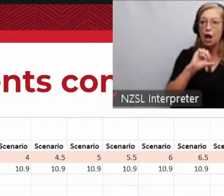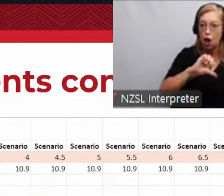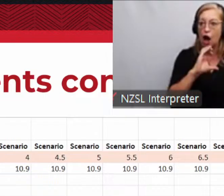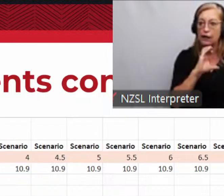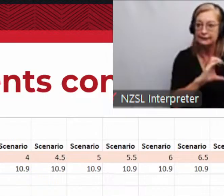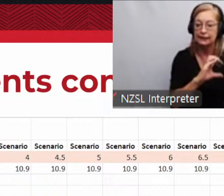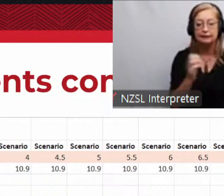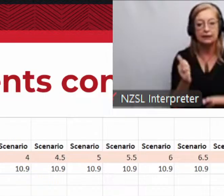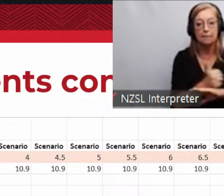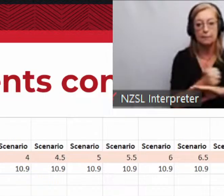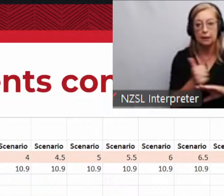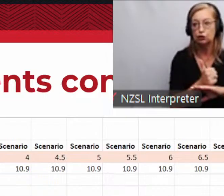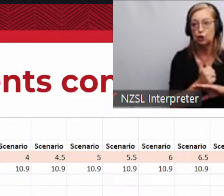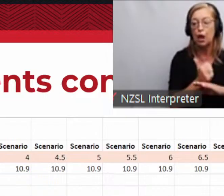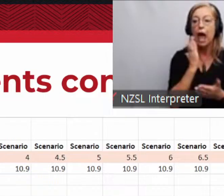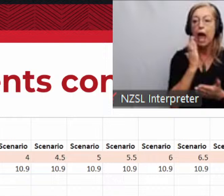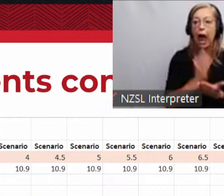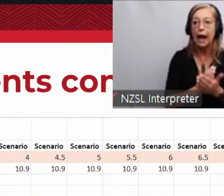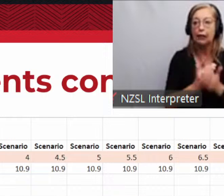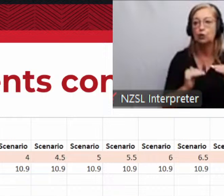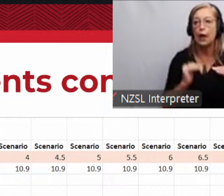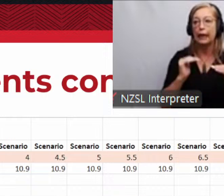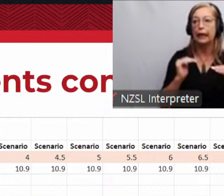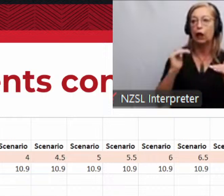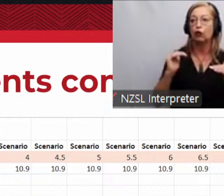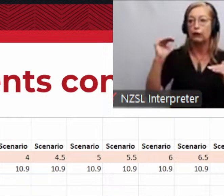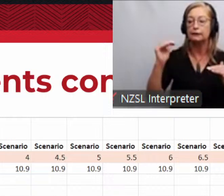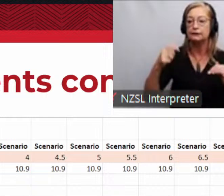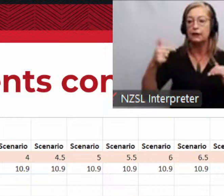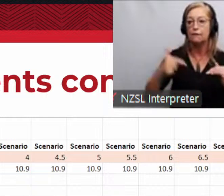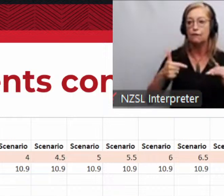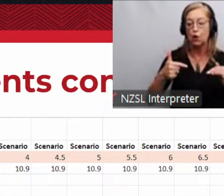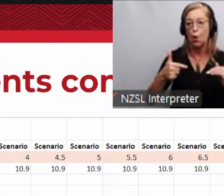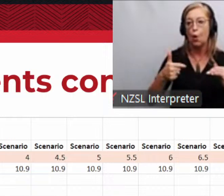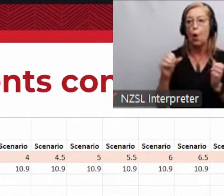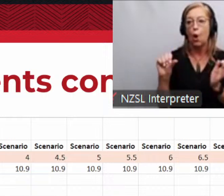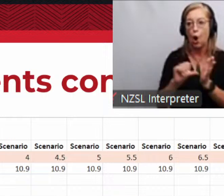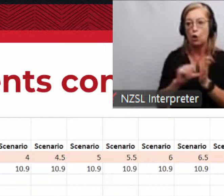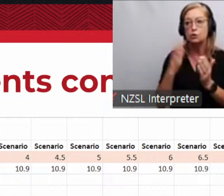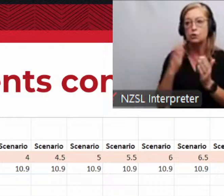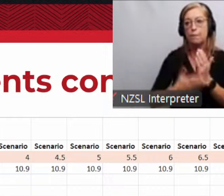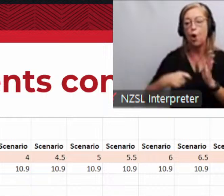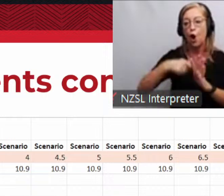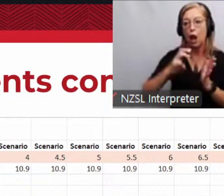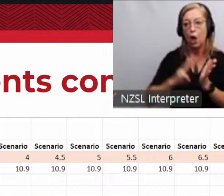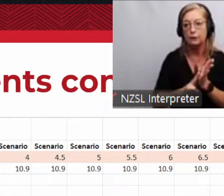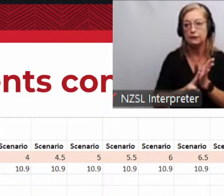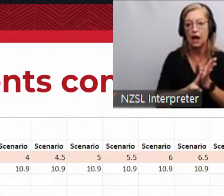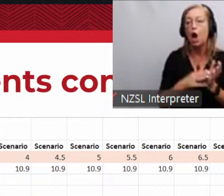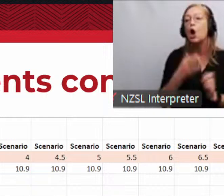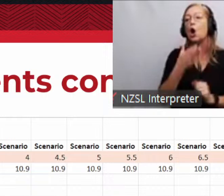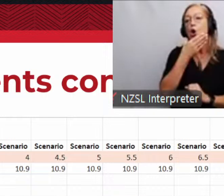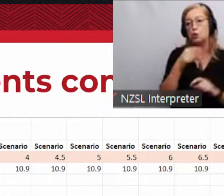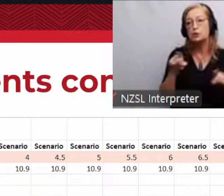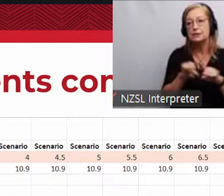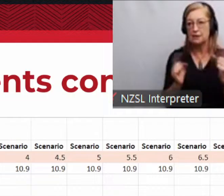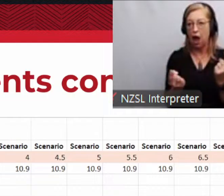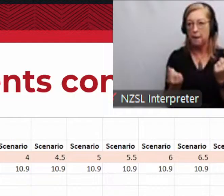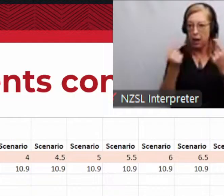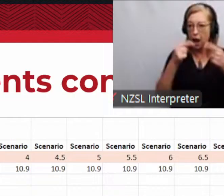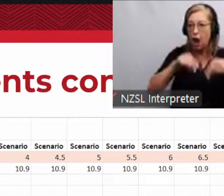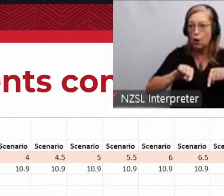actual increase in fuel cost per kilometre. So this uses that same calculation. It's